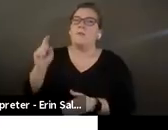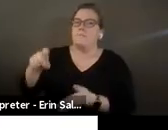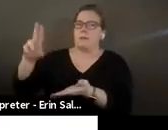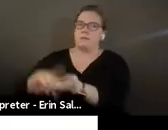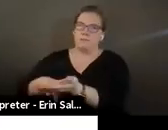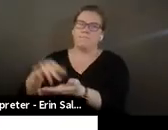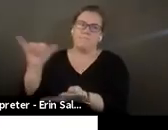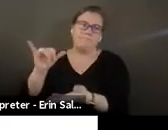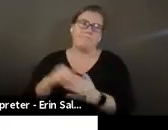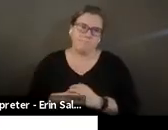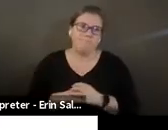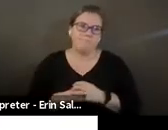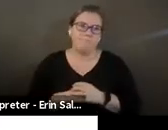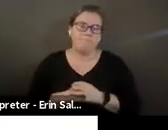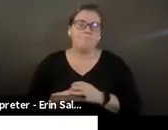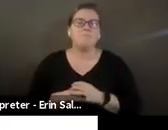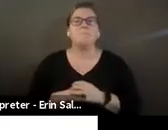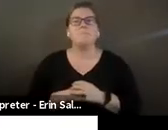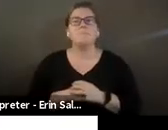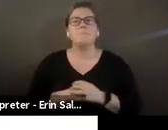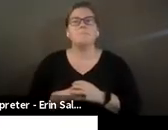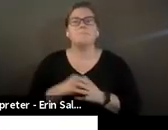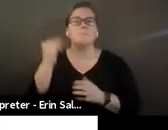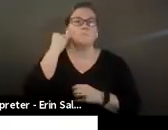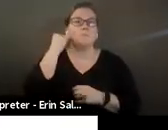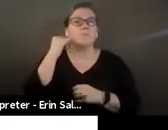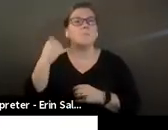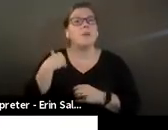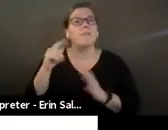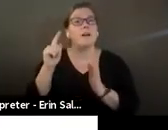application. If someone has a legal